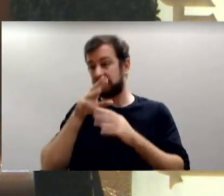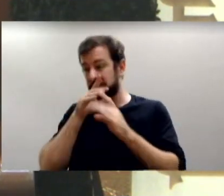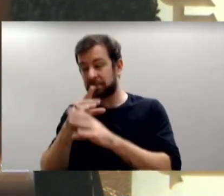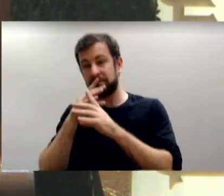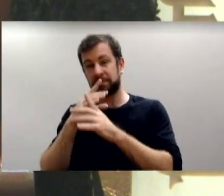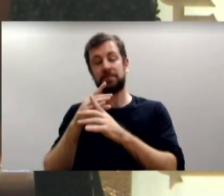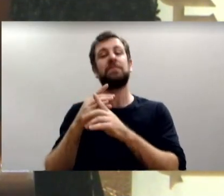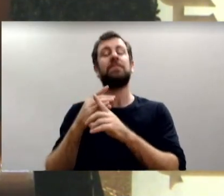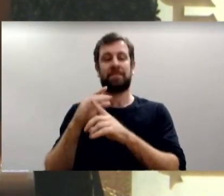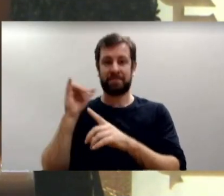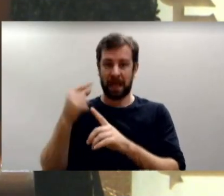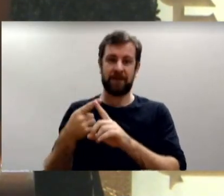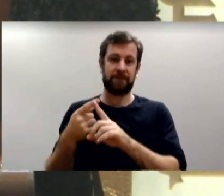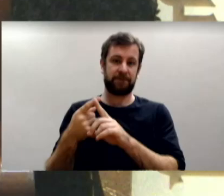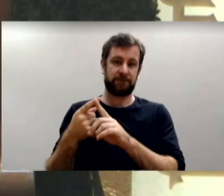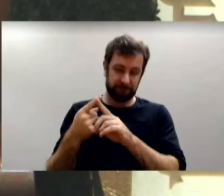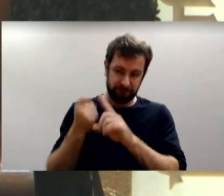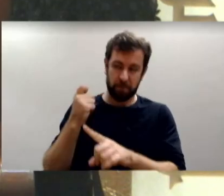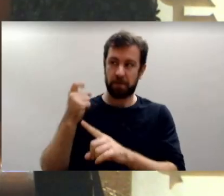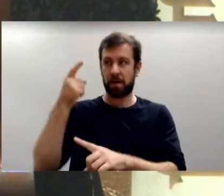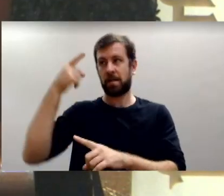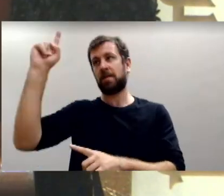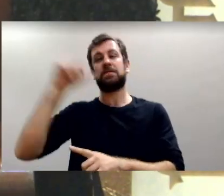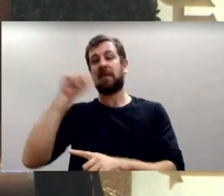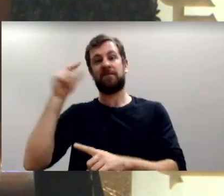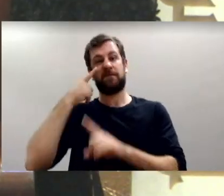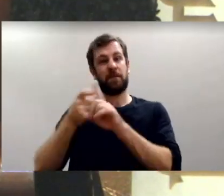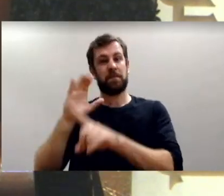Allah subhanahu wa ta'ala. It's not from his own desire.